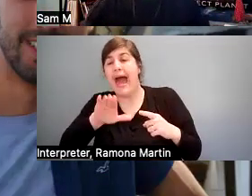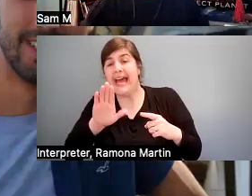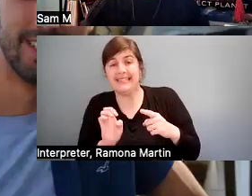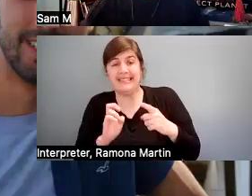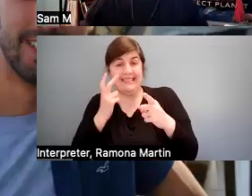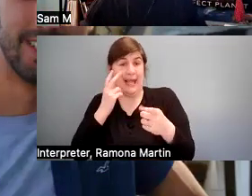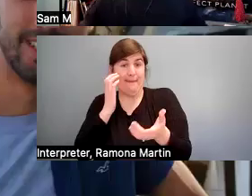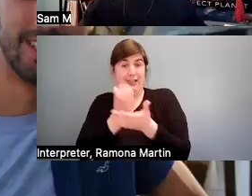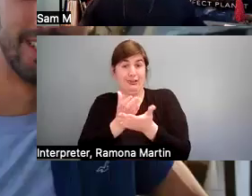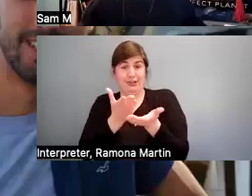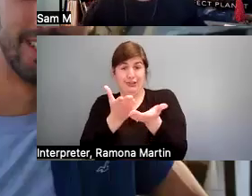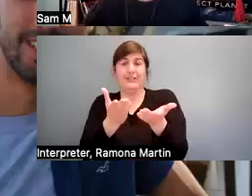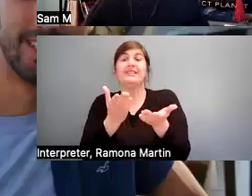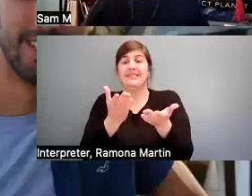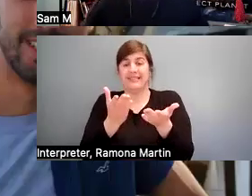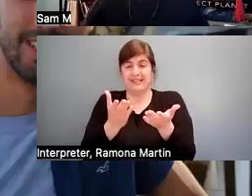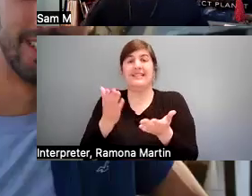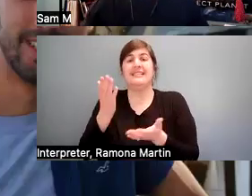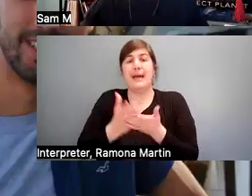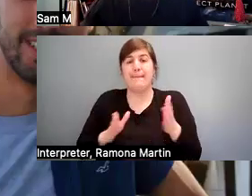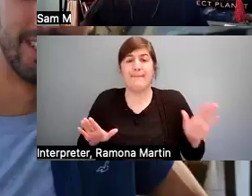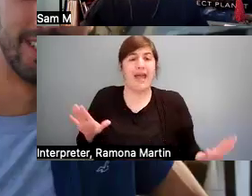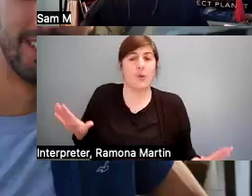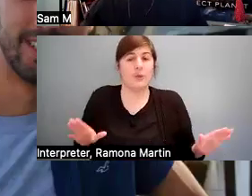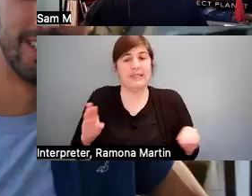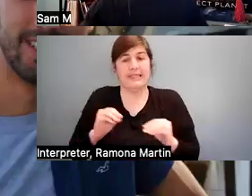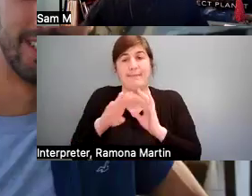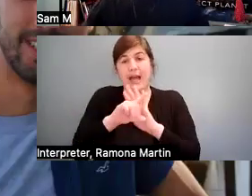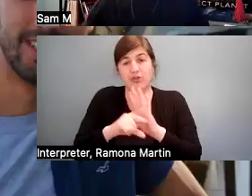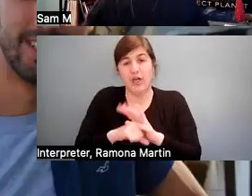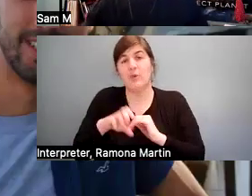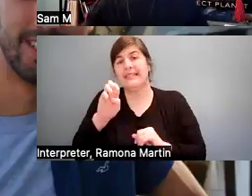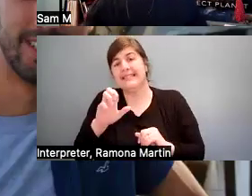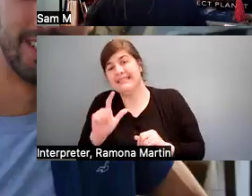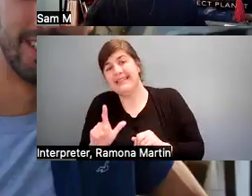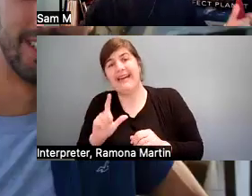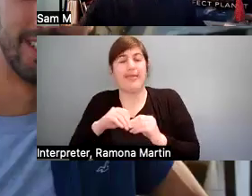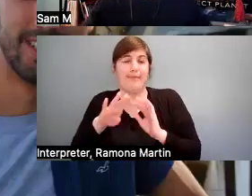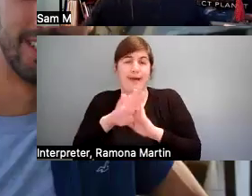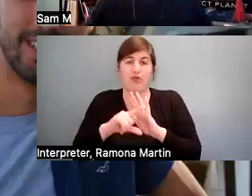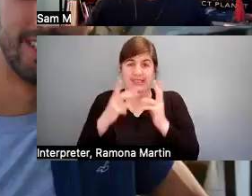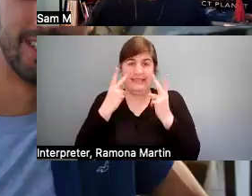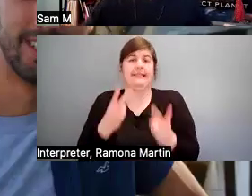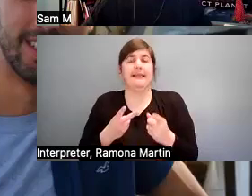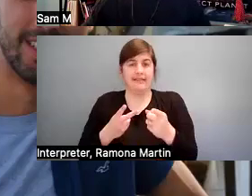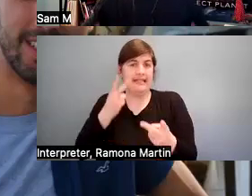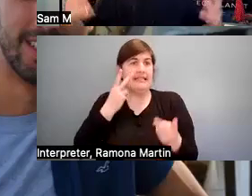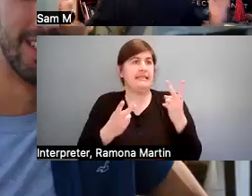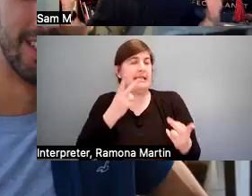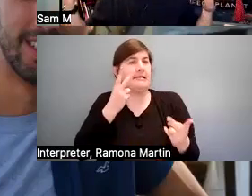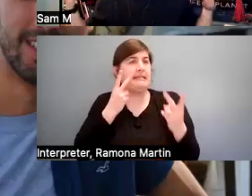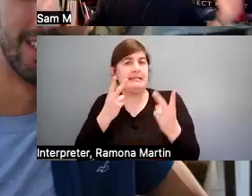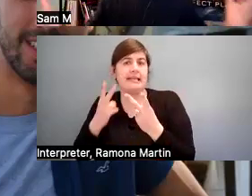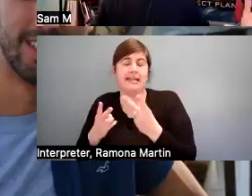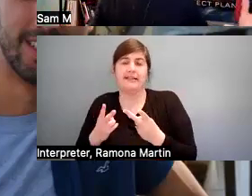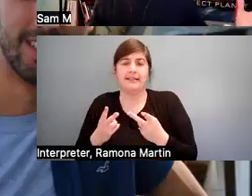of those pictures there, there's a couple of penguins in the background and also a seal. So it comes with the benefits of seeing a bit of wildlife. So there's